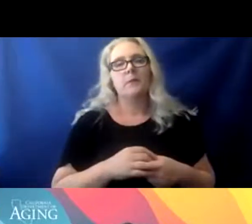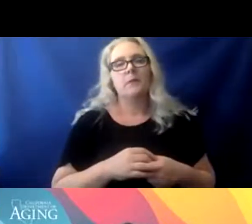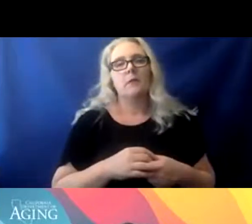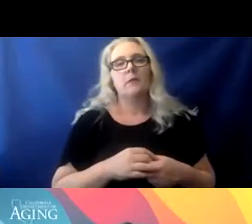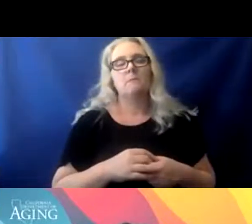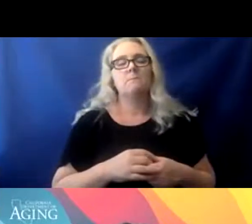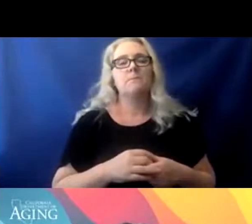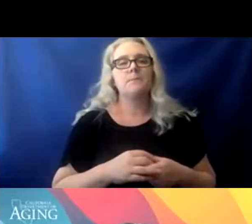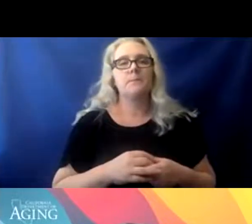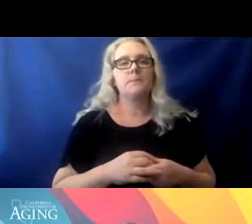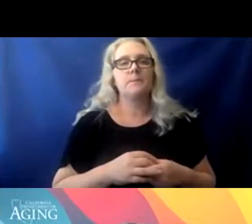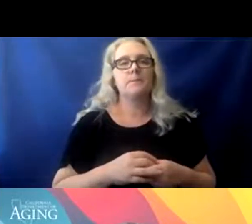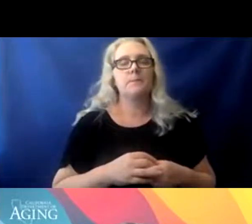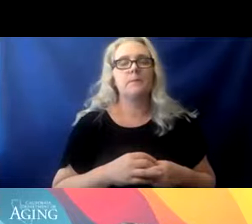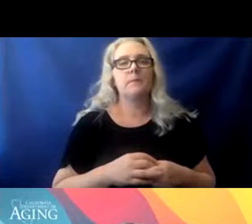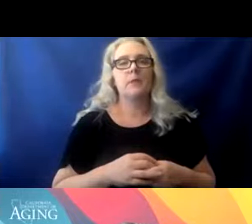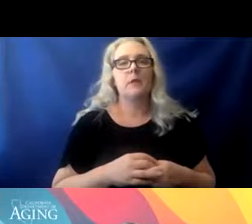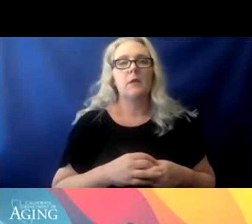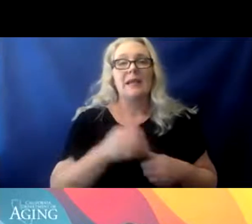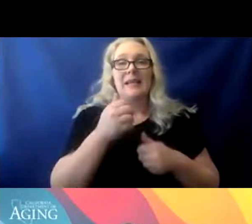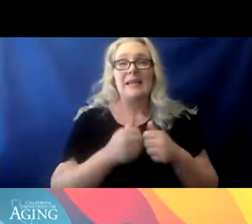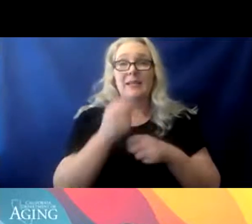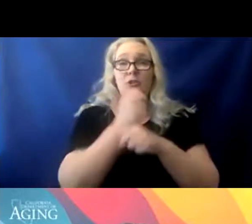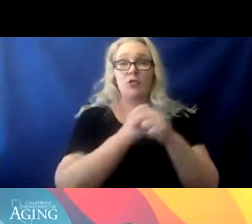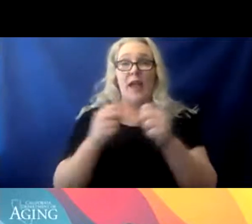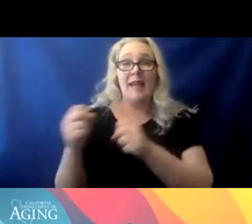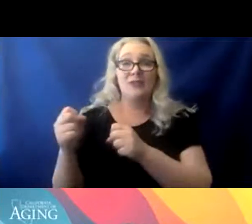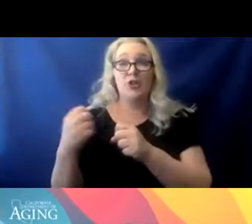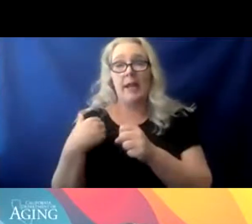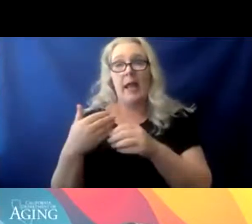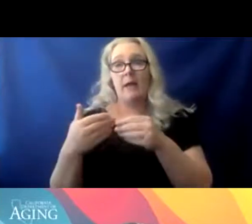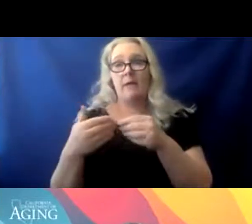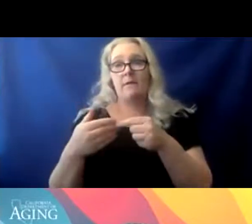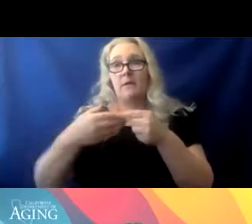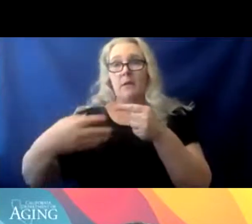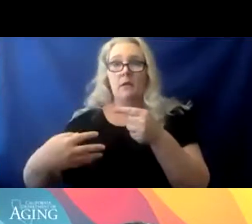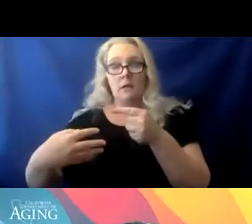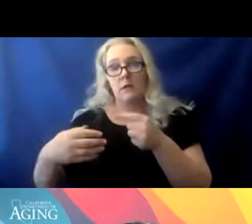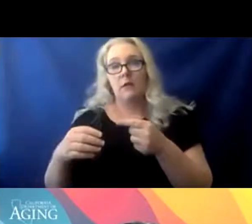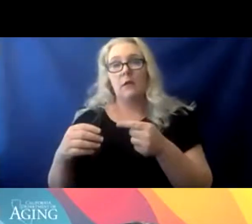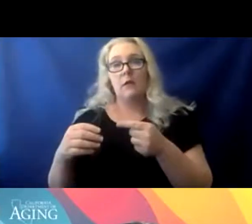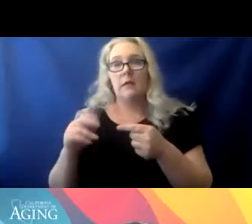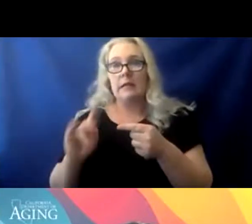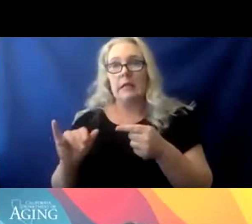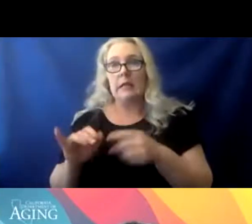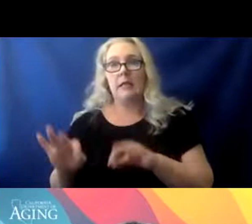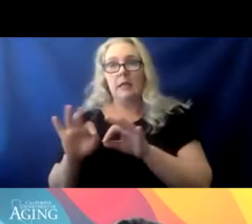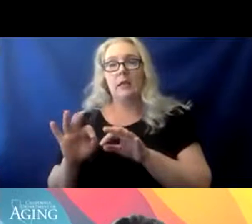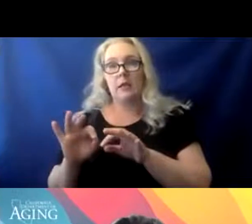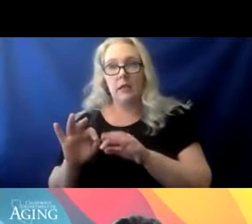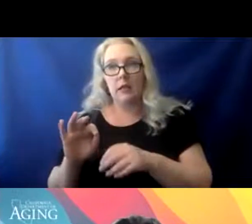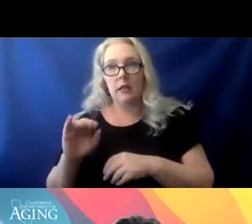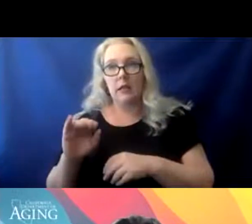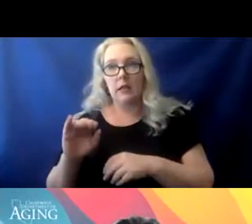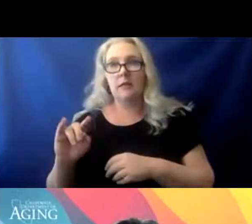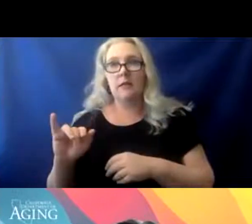strategies, there are key indicators underneath, each one with data points and trends indicated where we have data